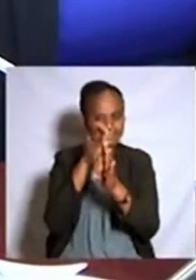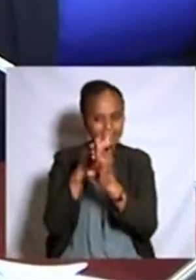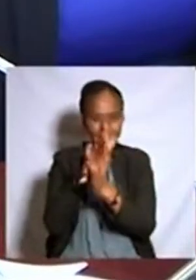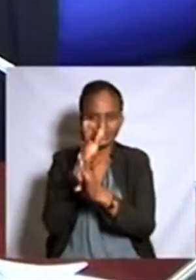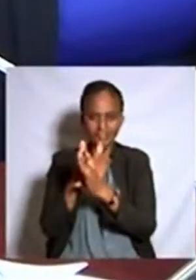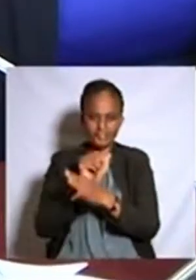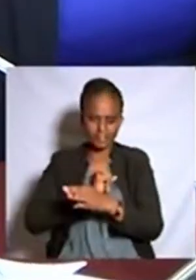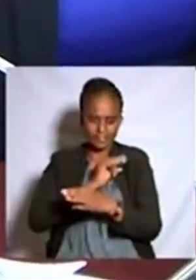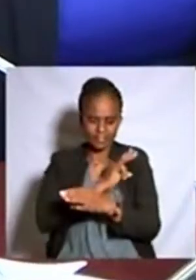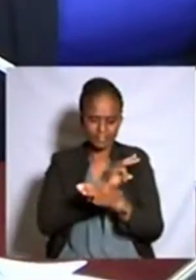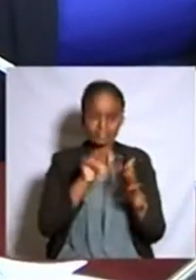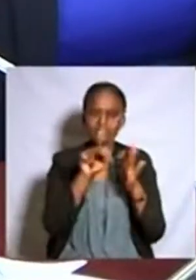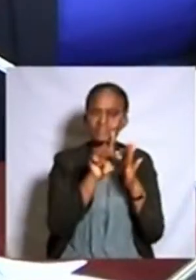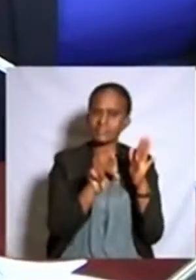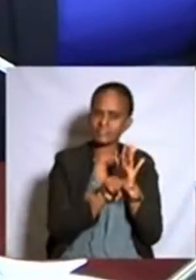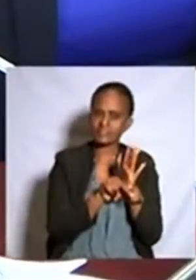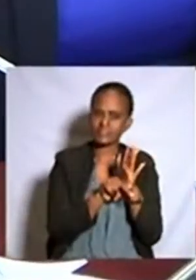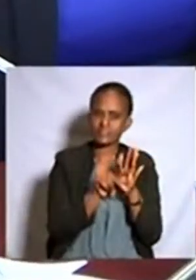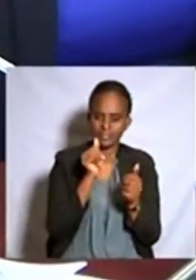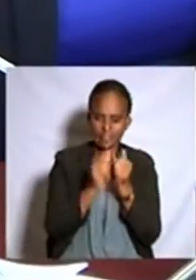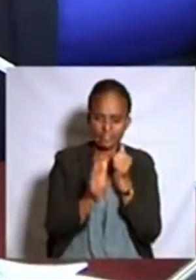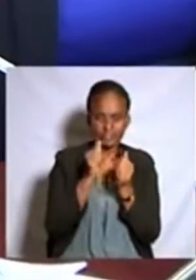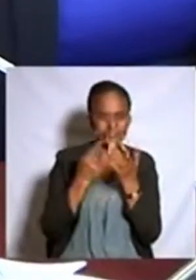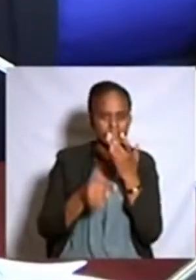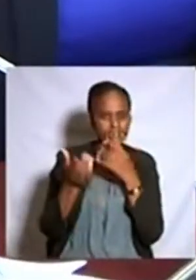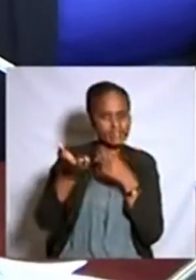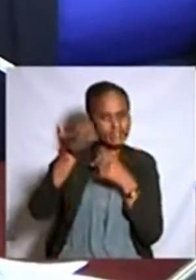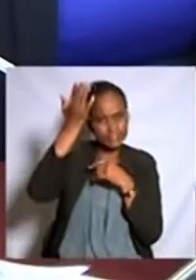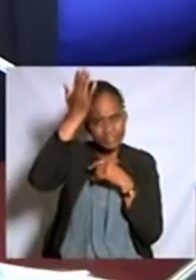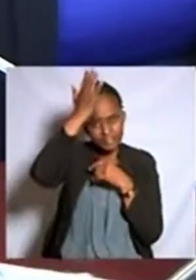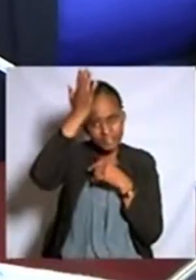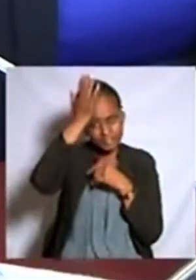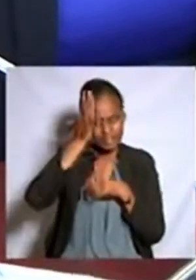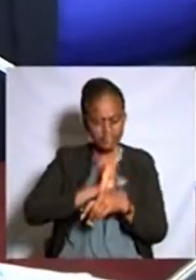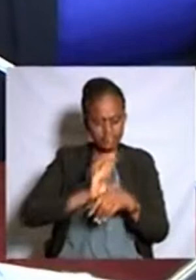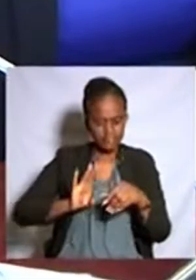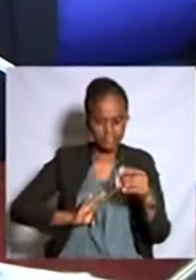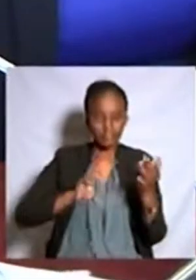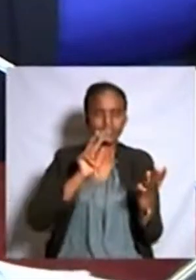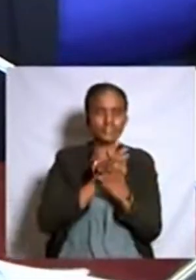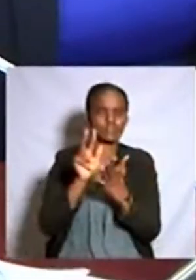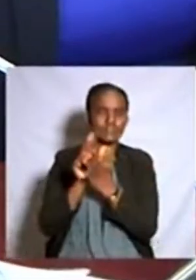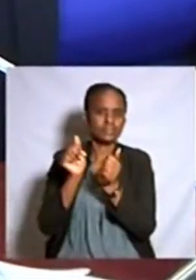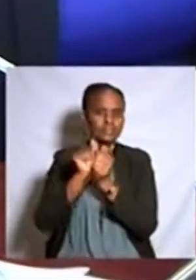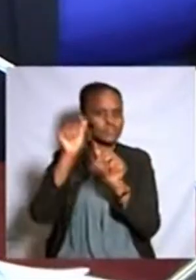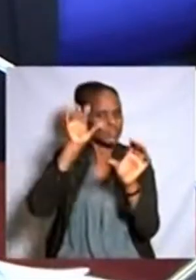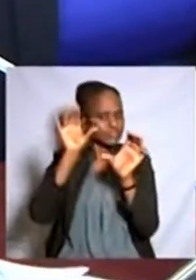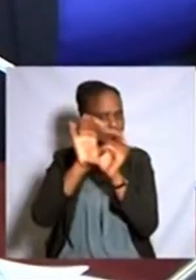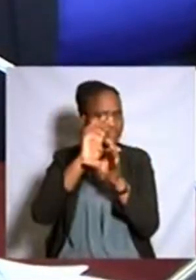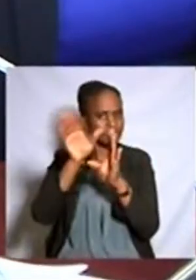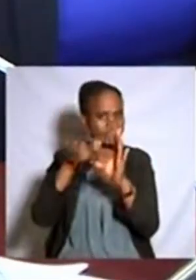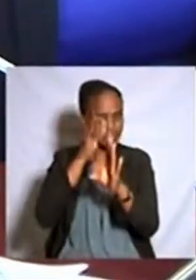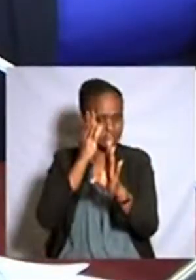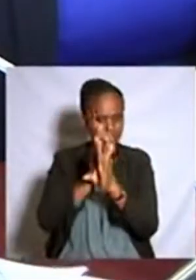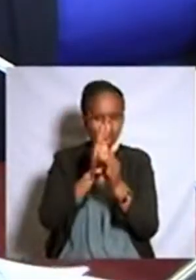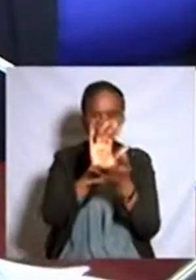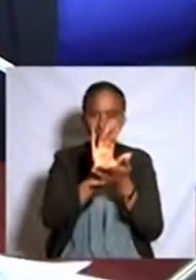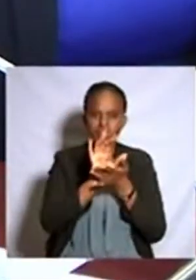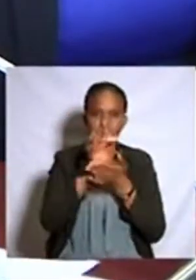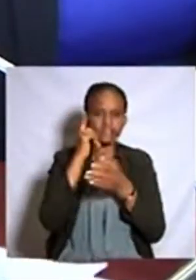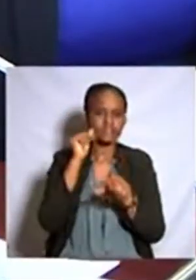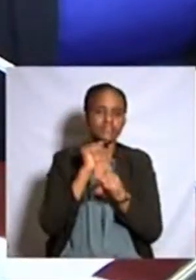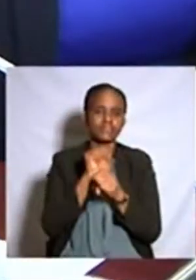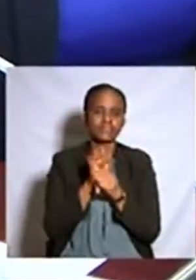staff lending policy. That is updated with the board approved terms and conditions relating to the credit for